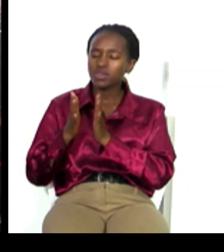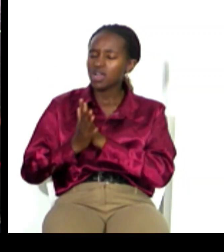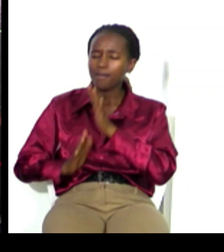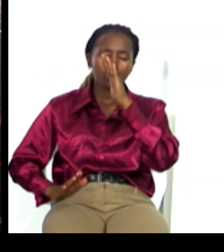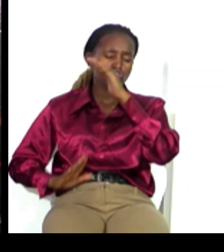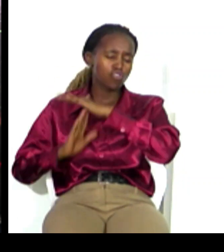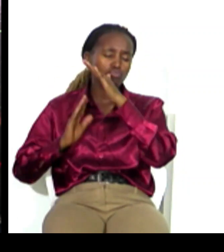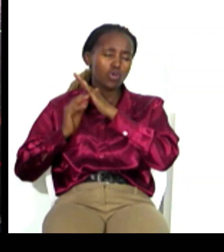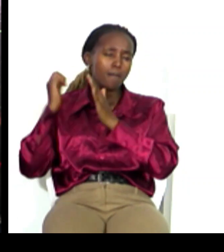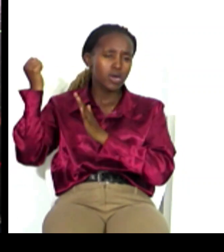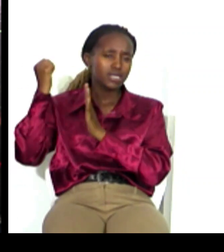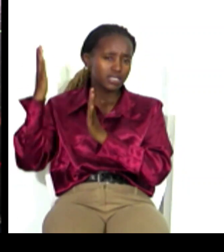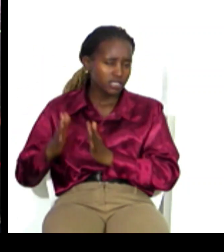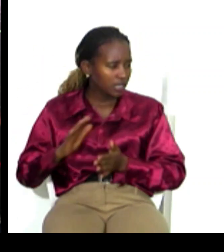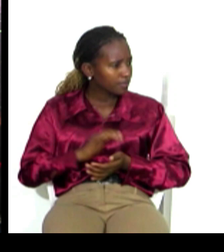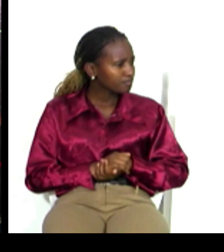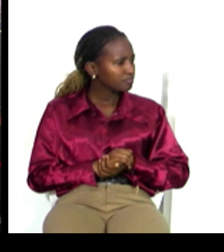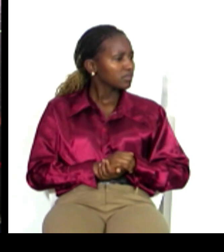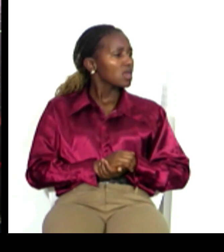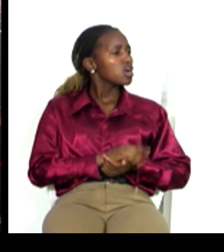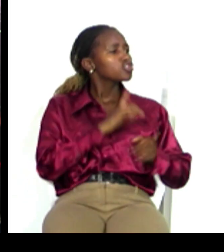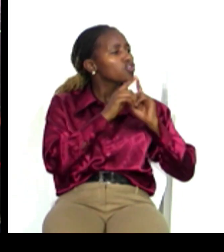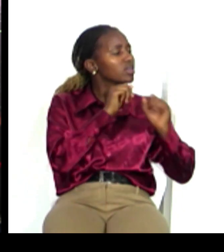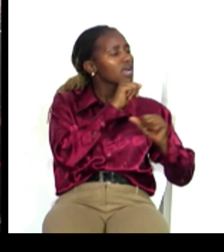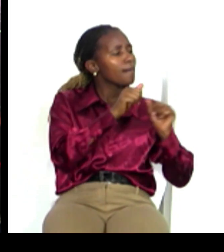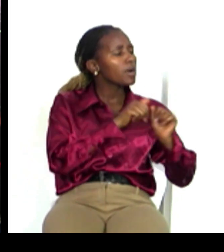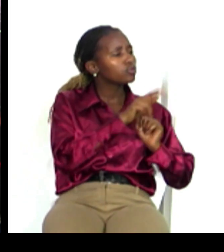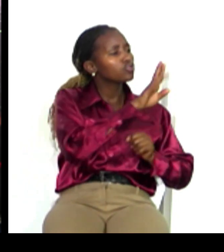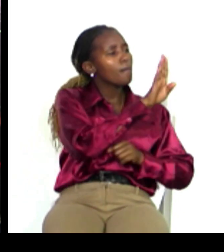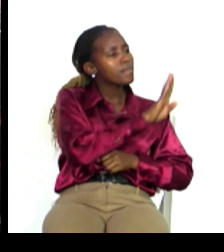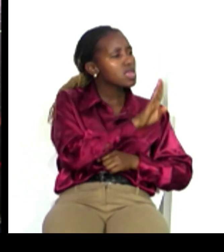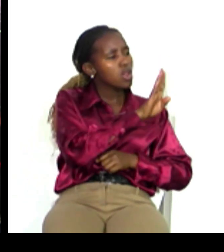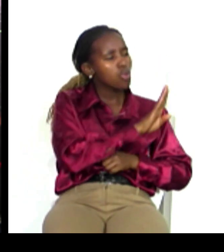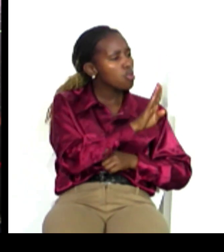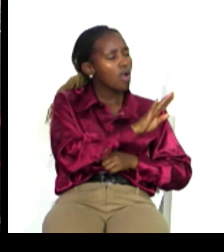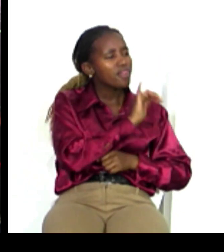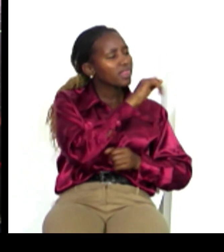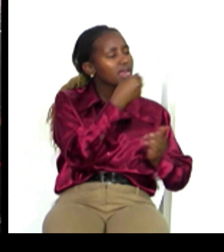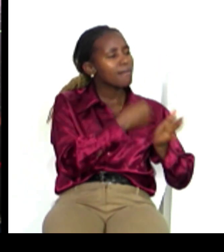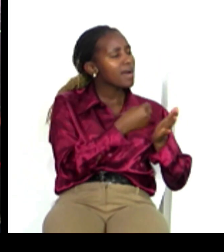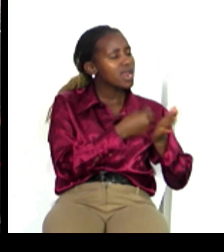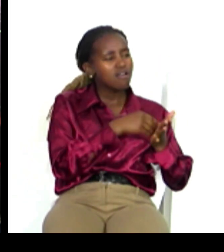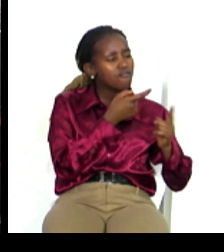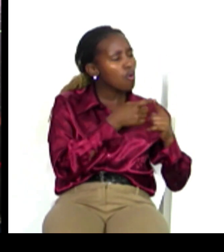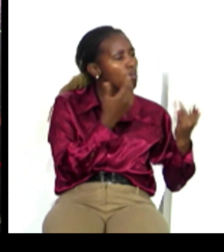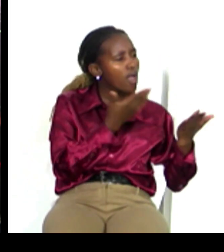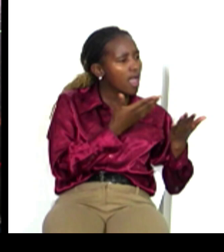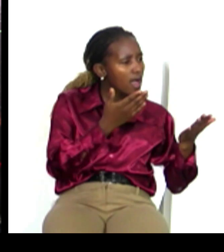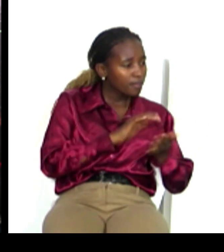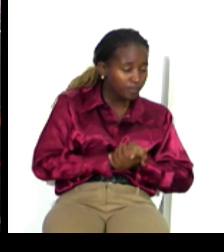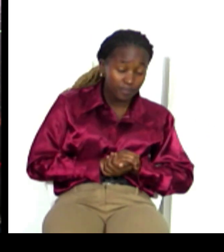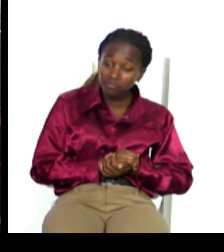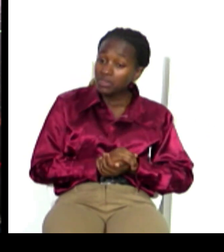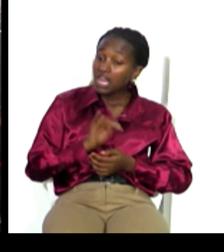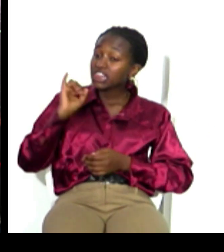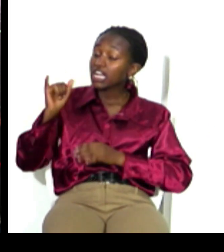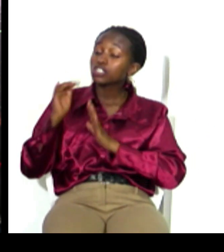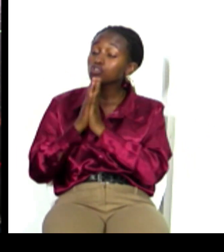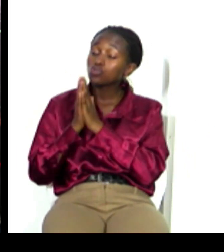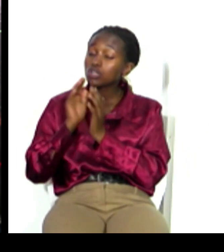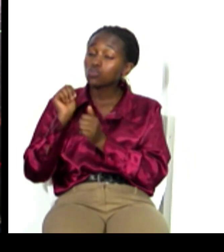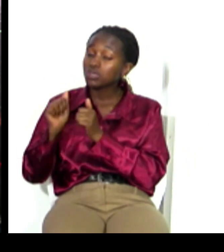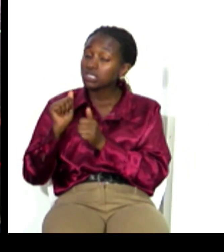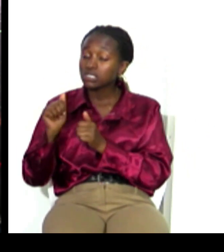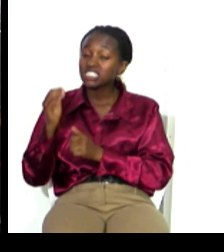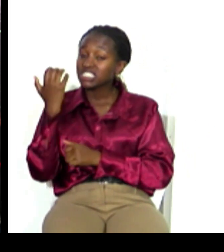Okay. Allegations of 2 billion at some stage. Where did these 2 billion manenos come? That is what Rigathi Gachagua said. You know that